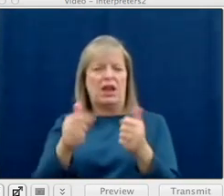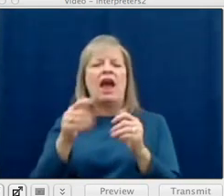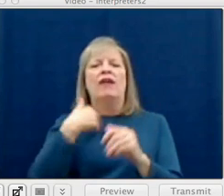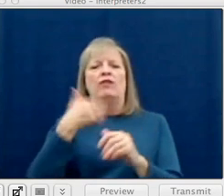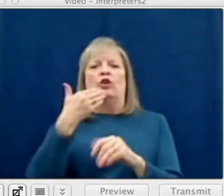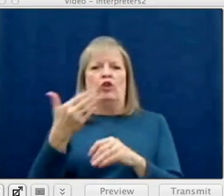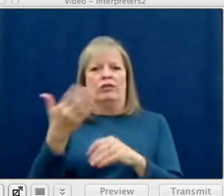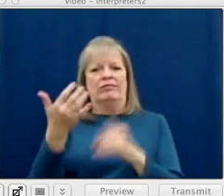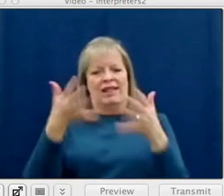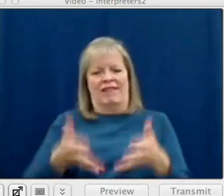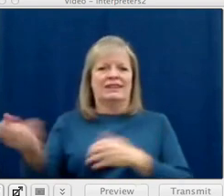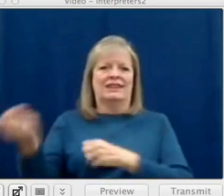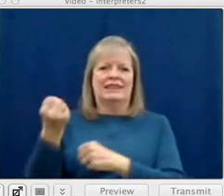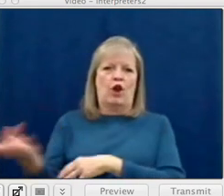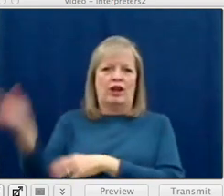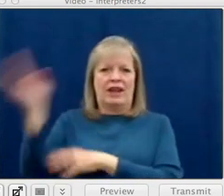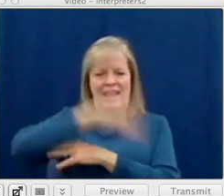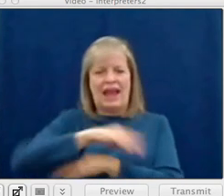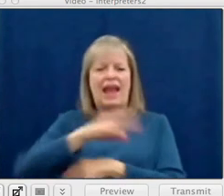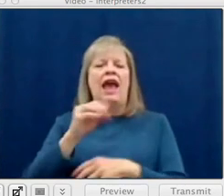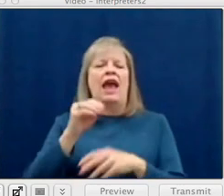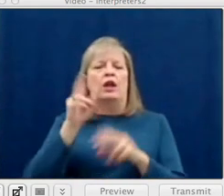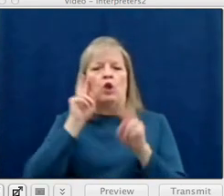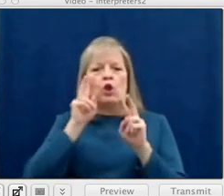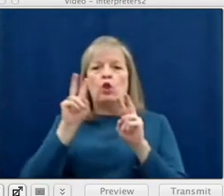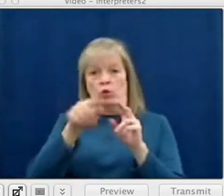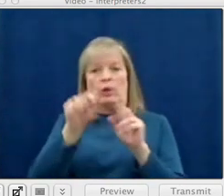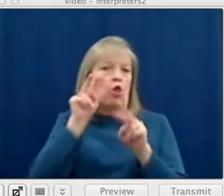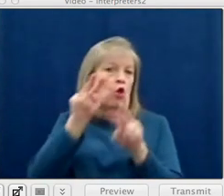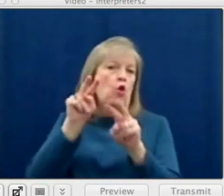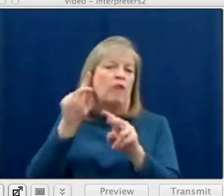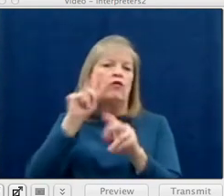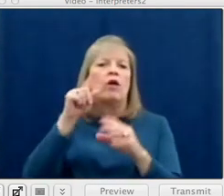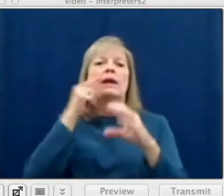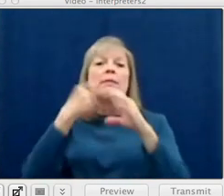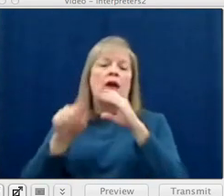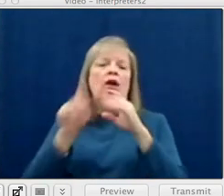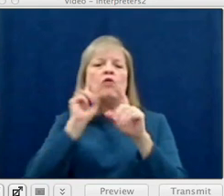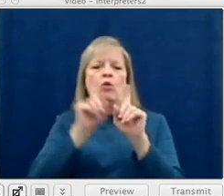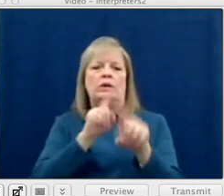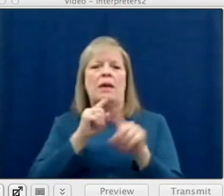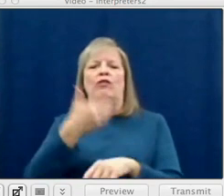and look for an email with these questions and responses. Have a good night, everybody.